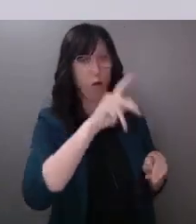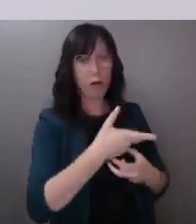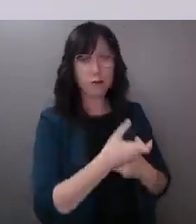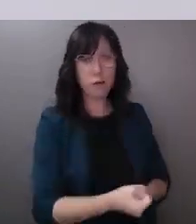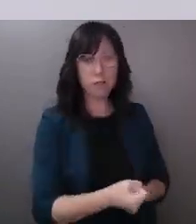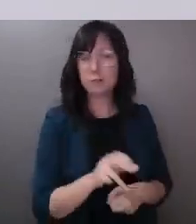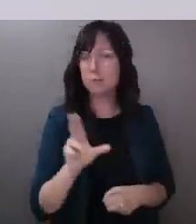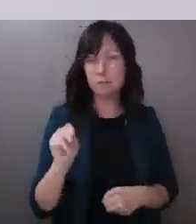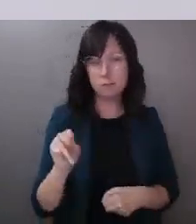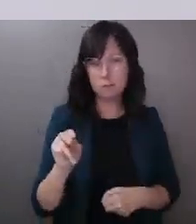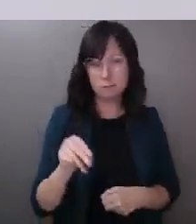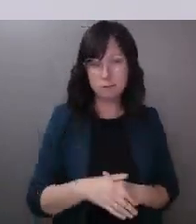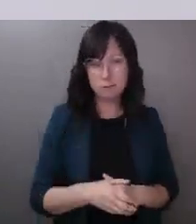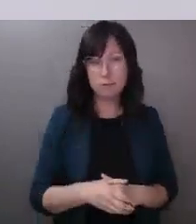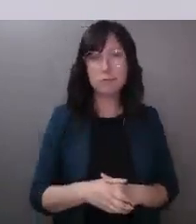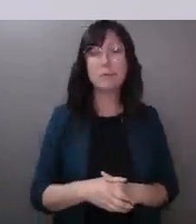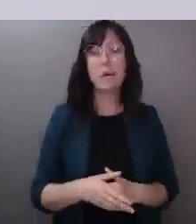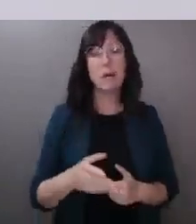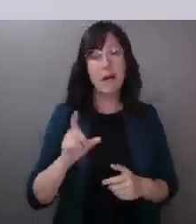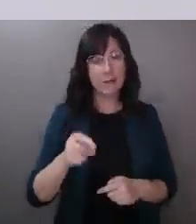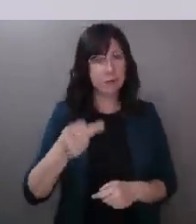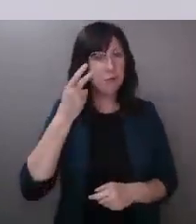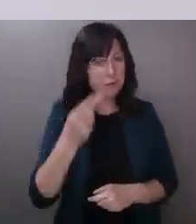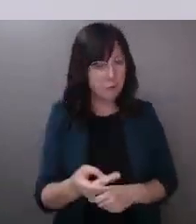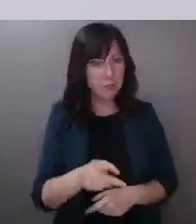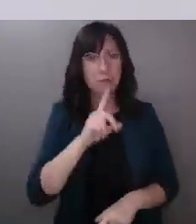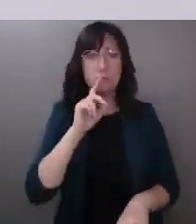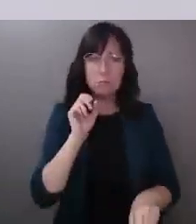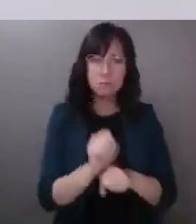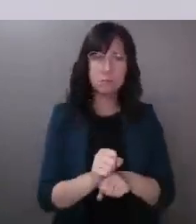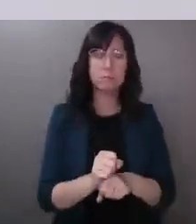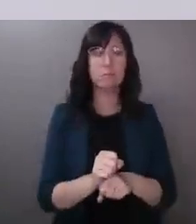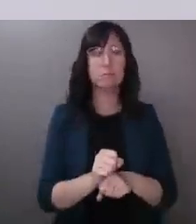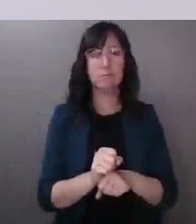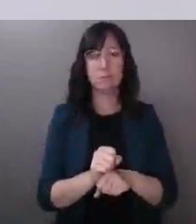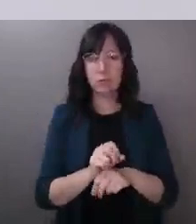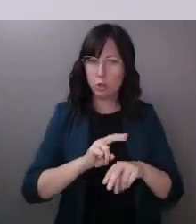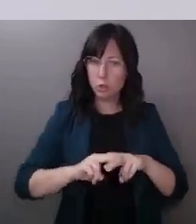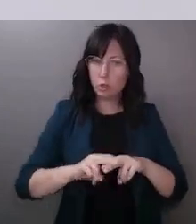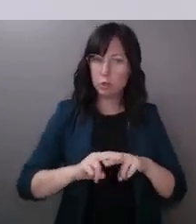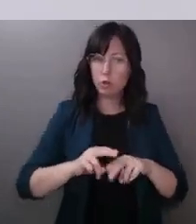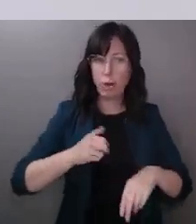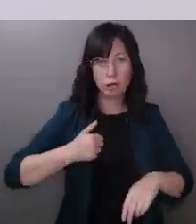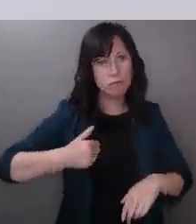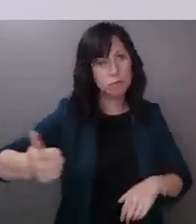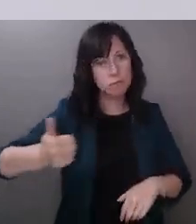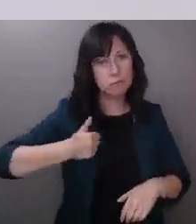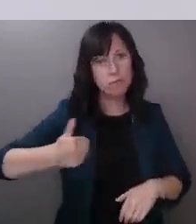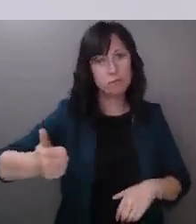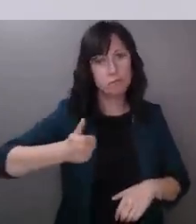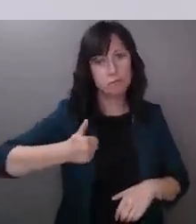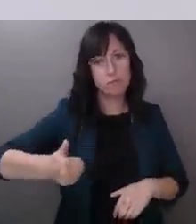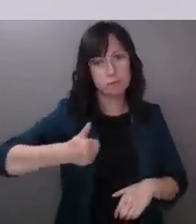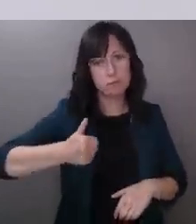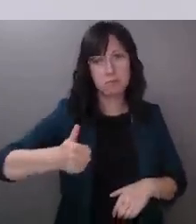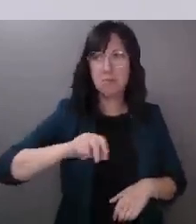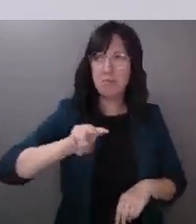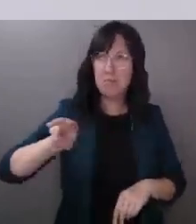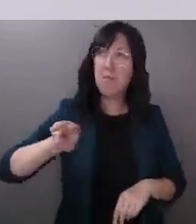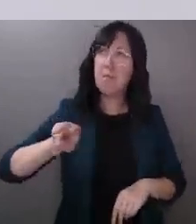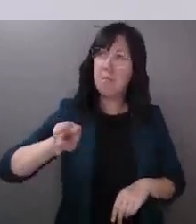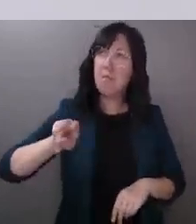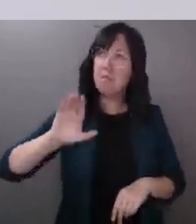from the behavior that customers and Ottawa residents will witness. So I think